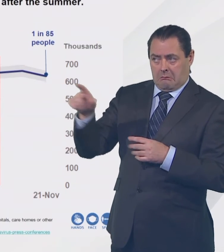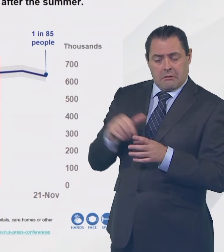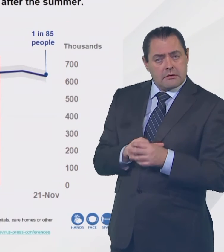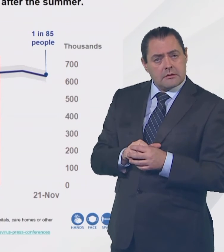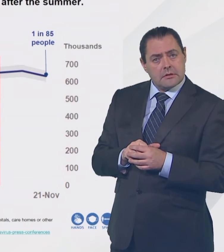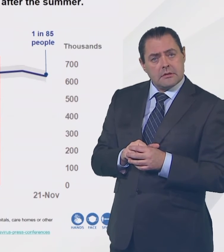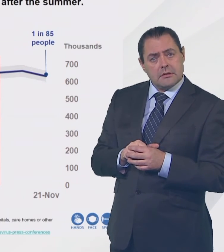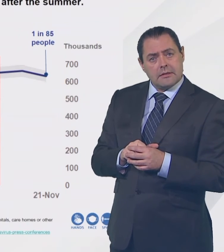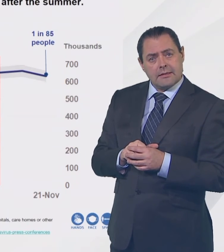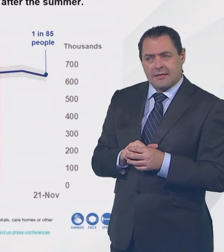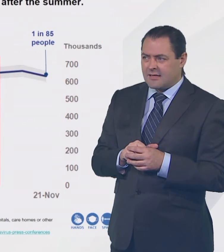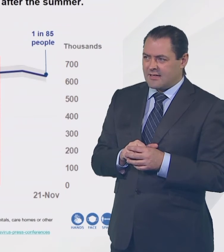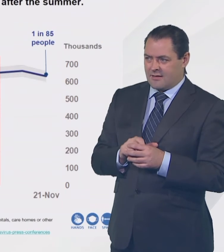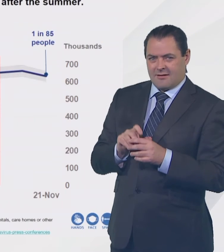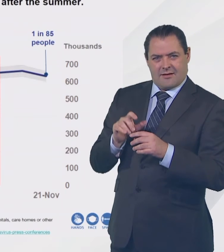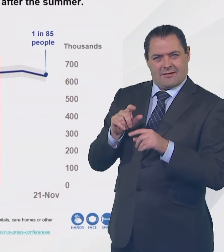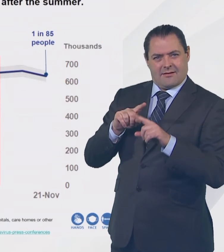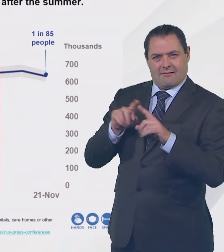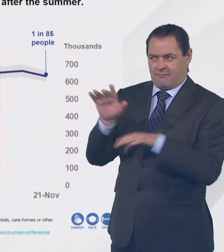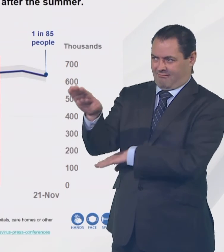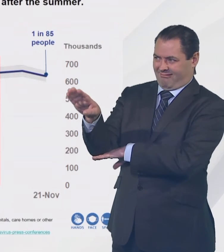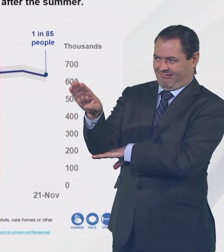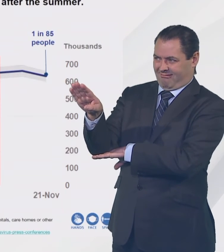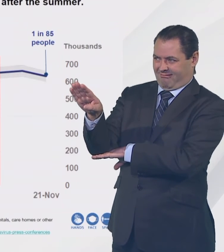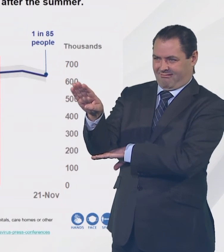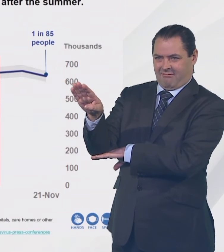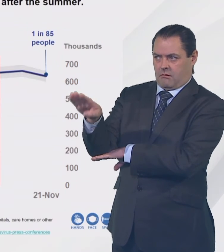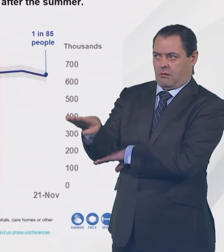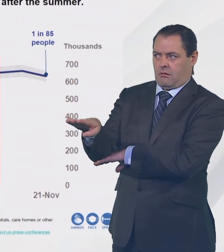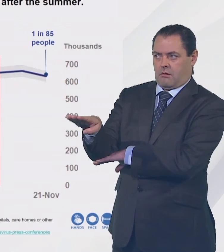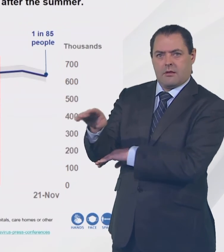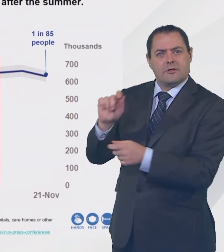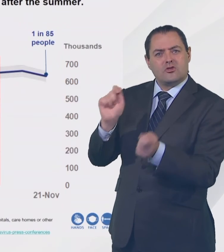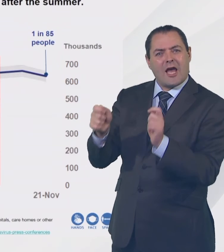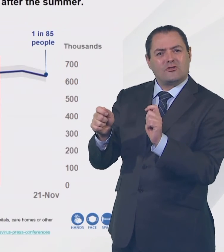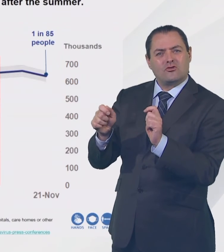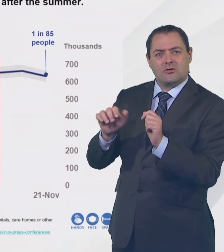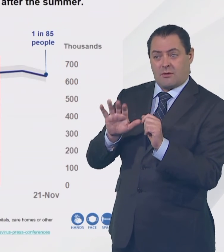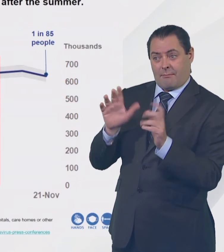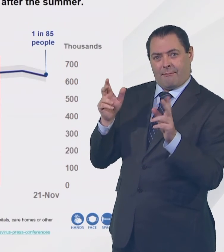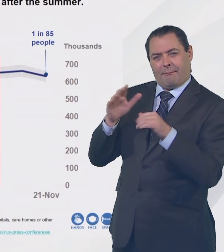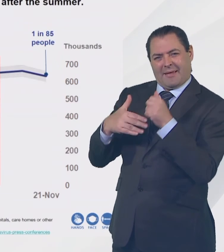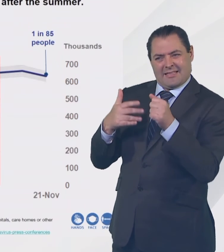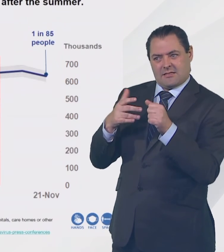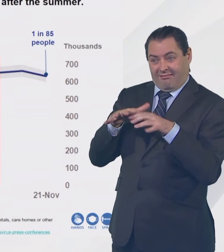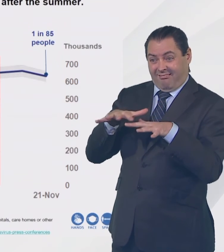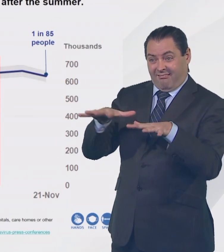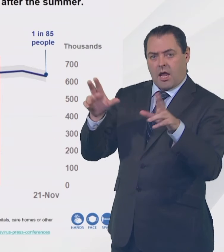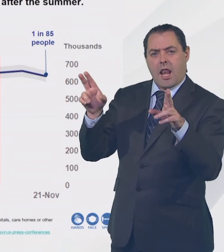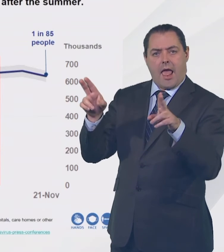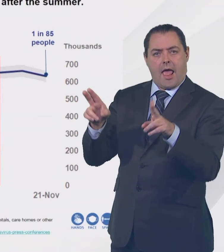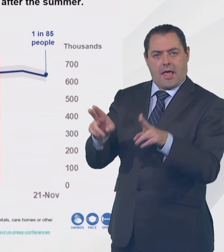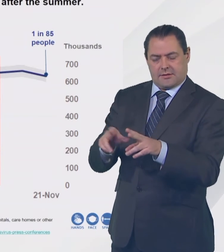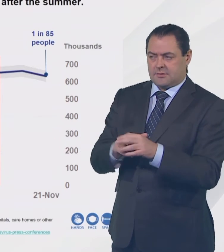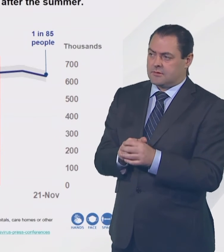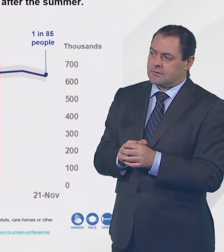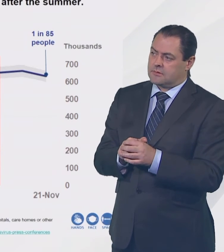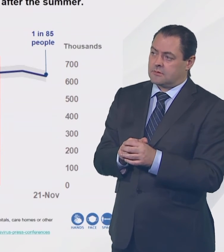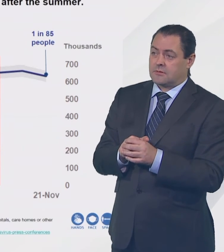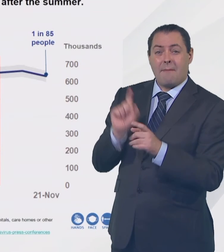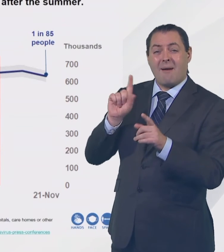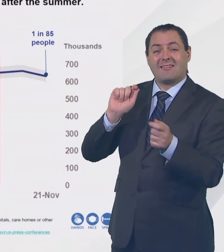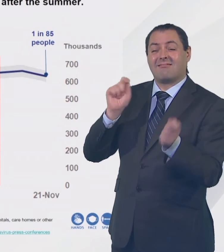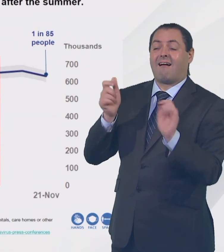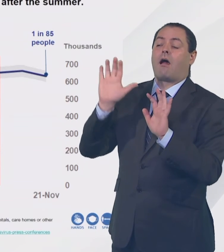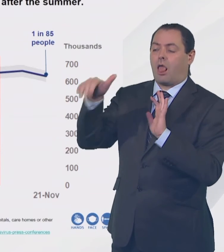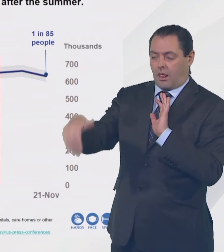overall there was a clear slowing of the rate of increase, but it hadn't turned the whole thing into going into a